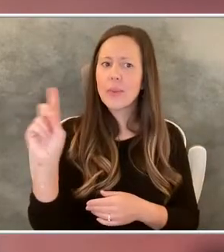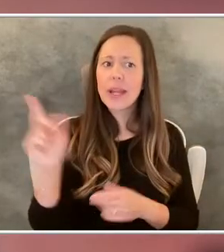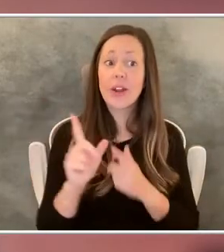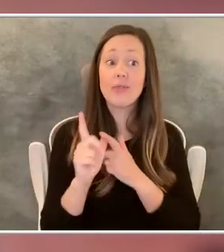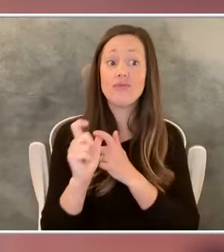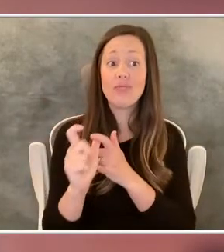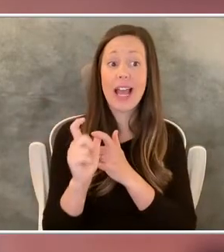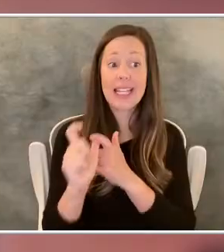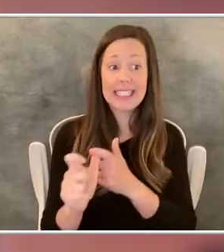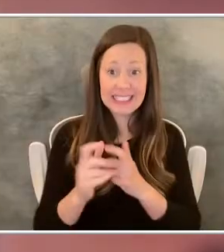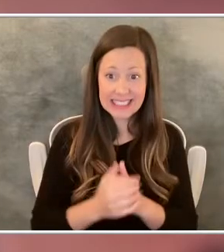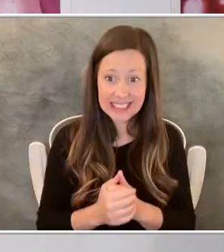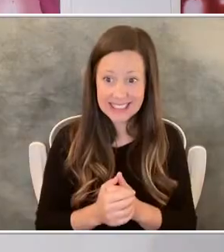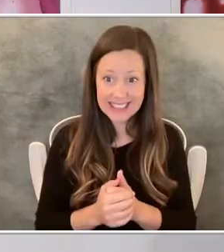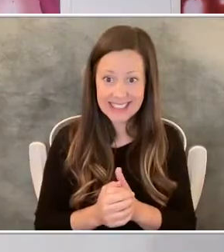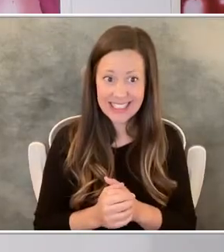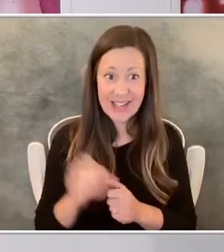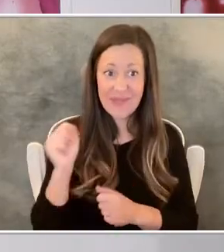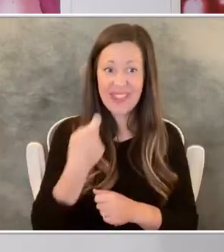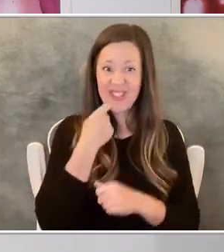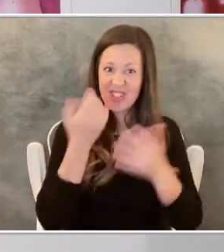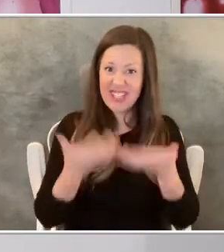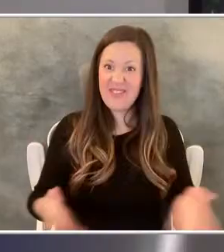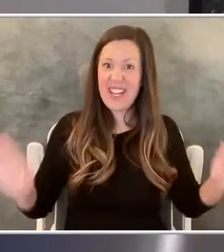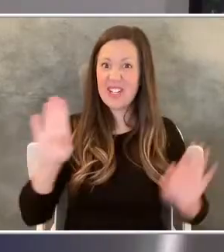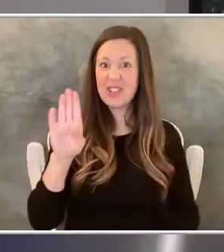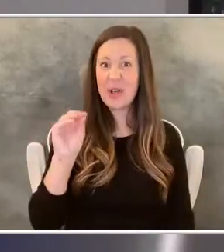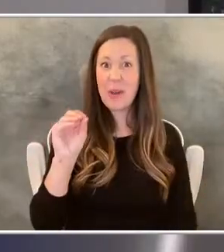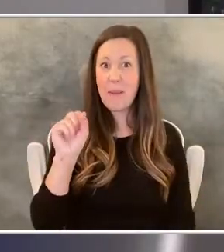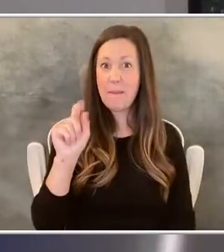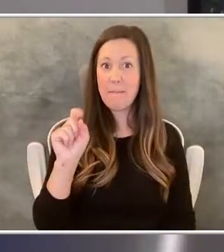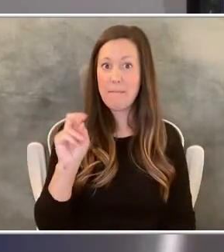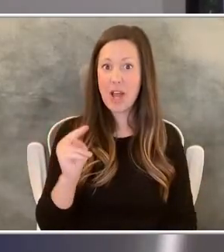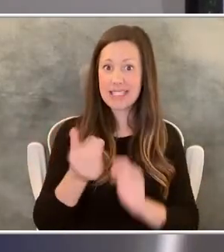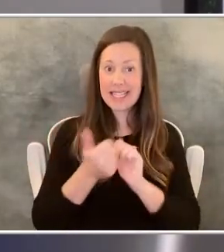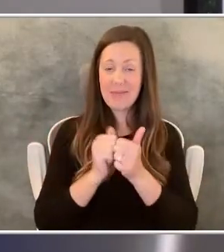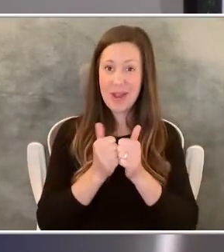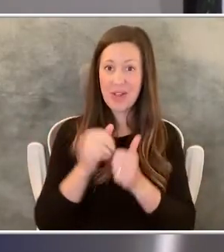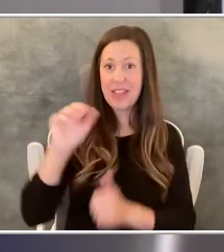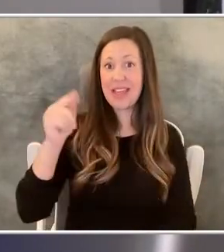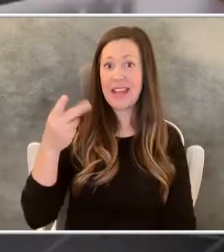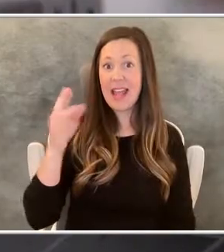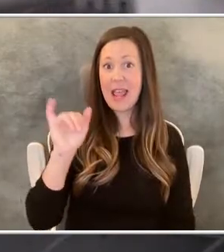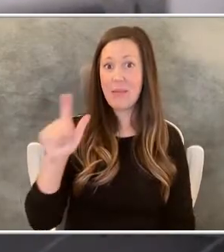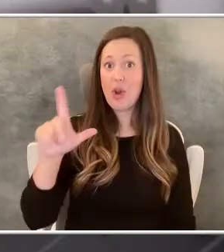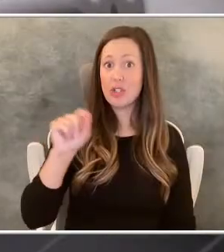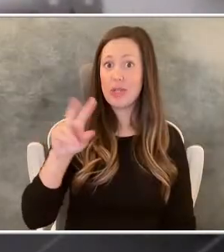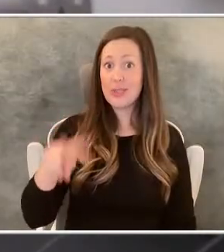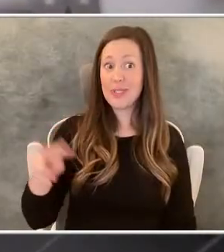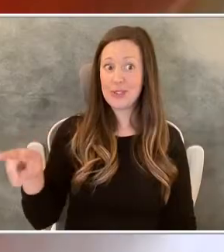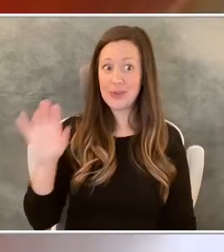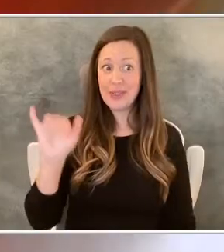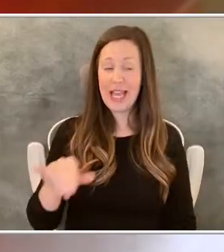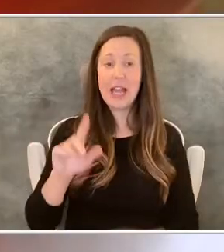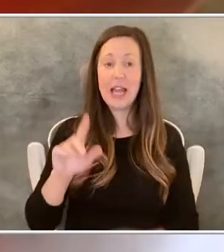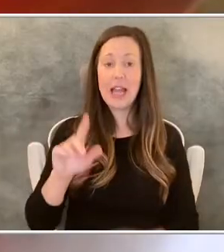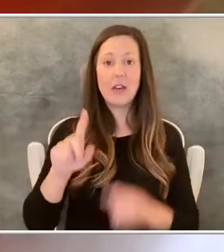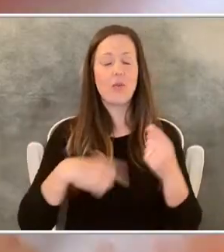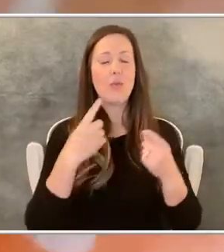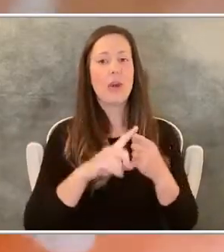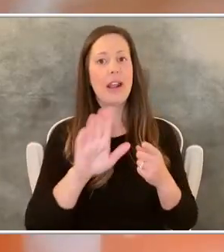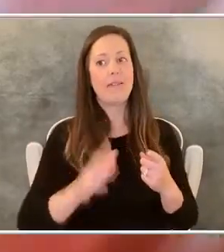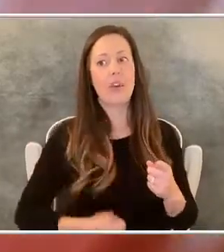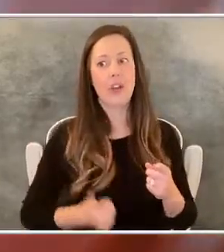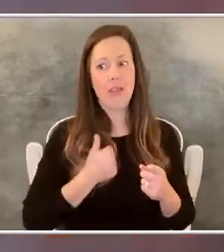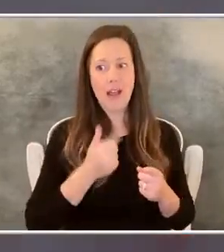I had just finished the Boston Marathon in April of 2022. That is when Kati's life came to a sudden halt.